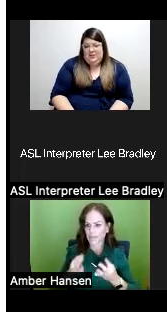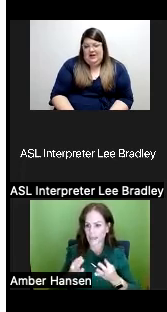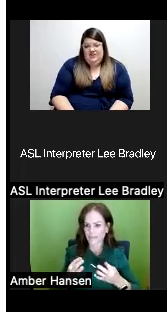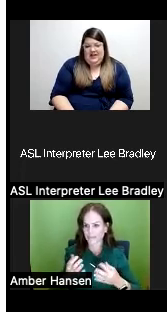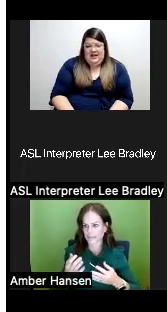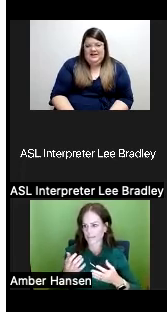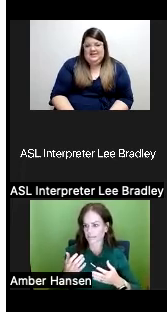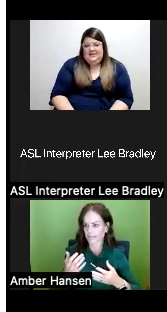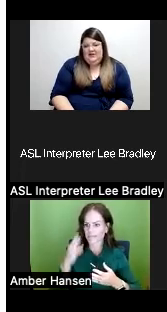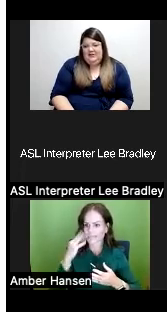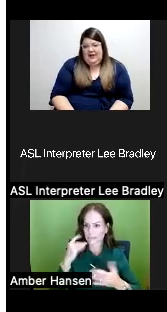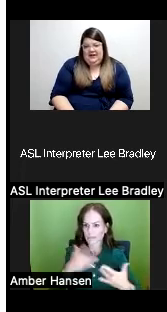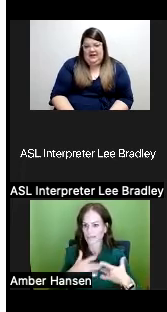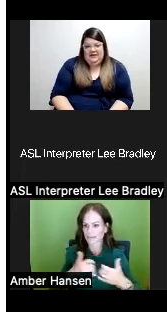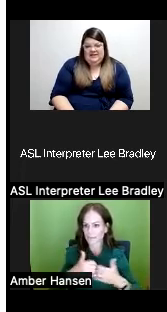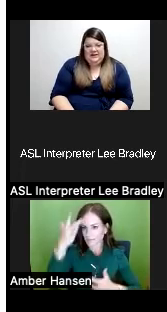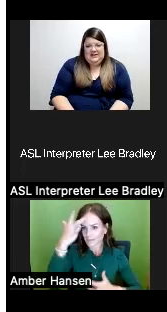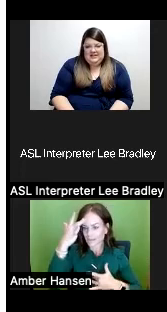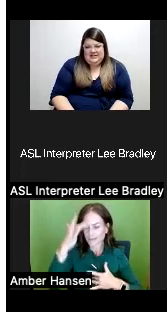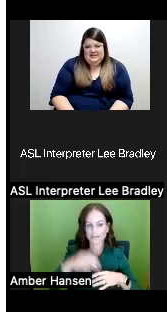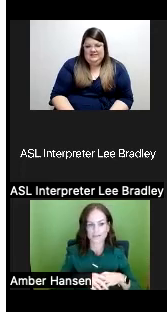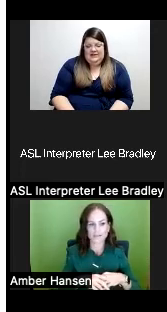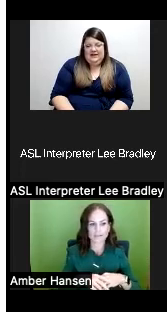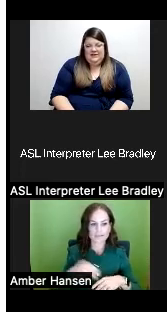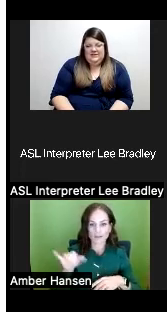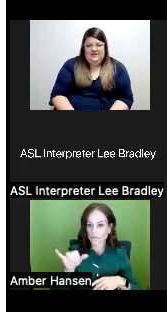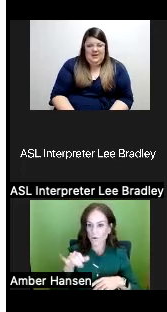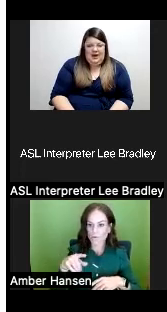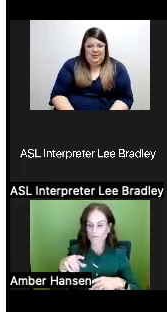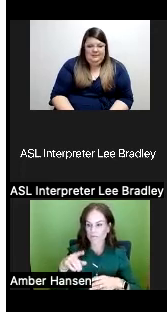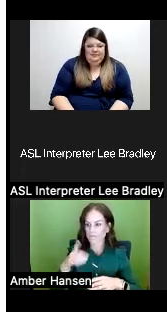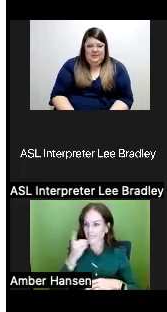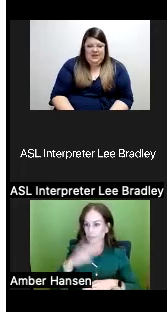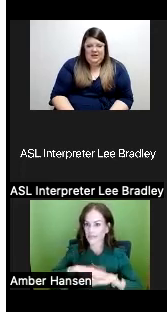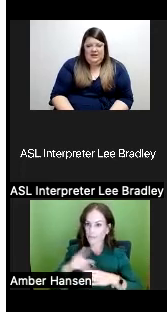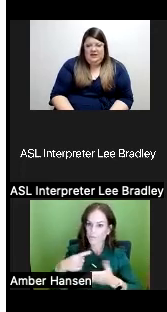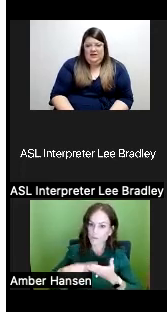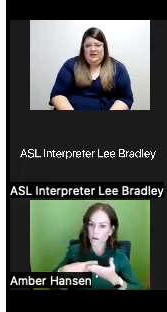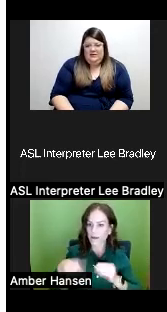It's part of your genetics and your family experiences, and those things come up.